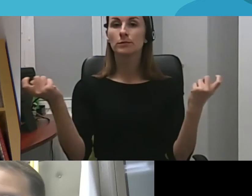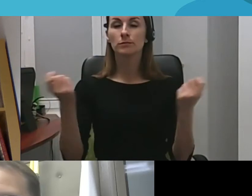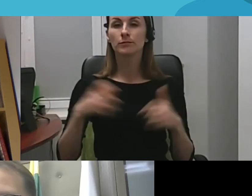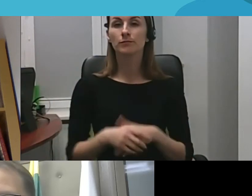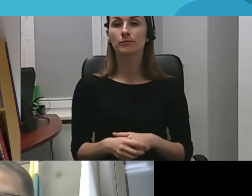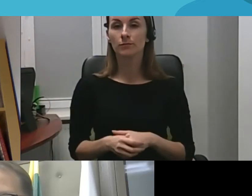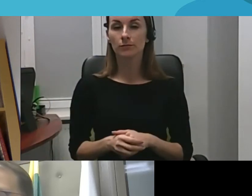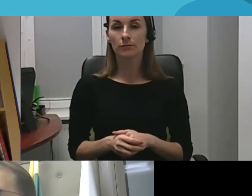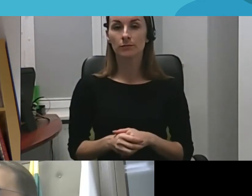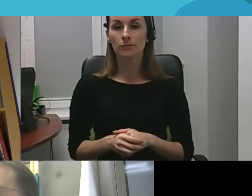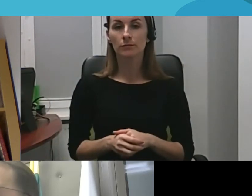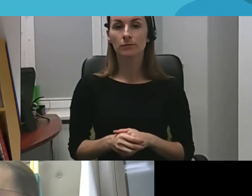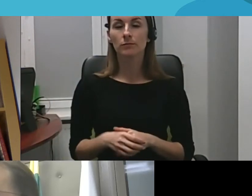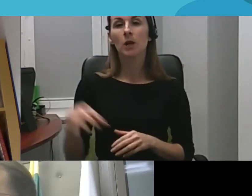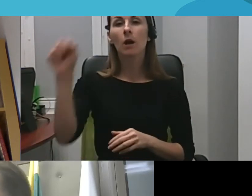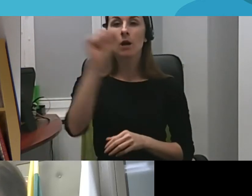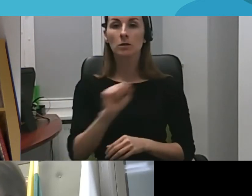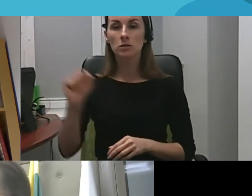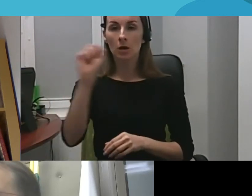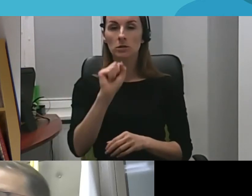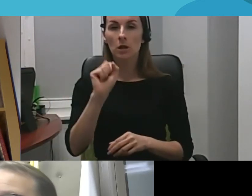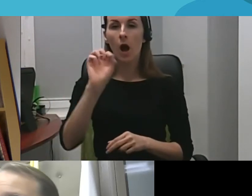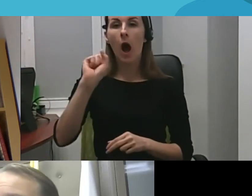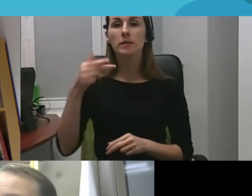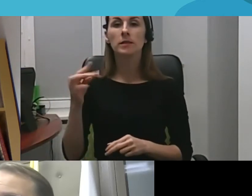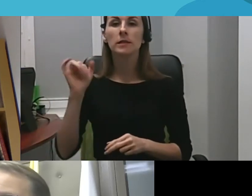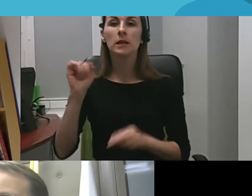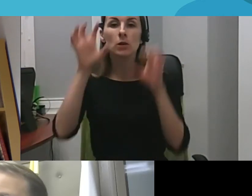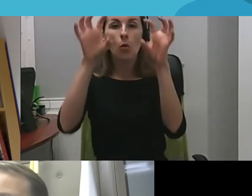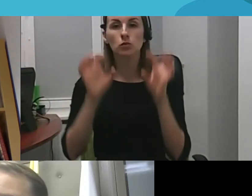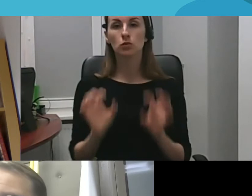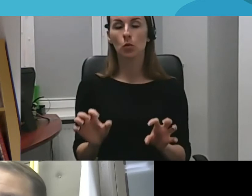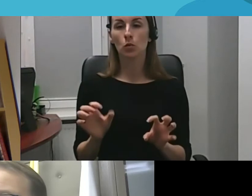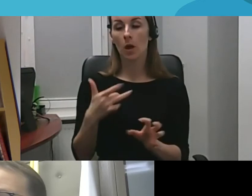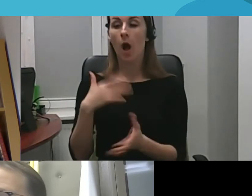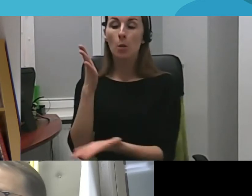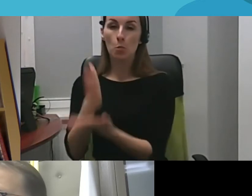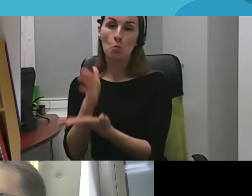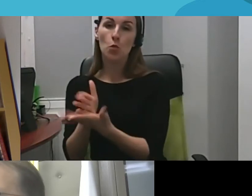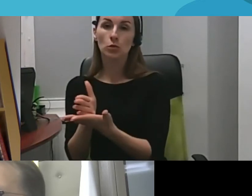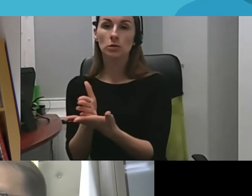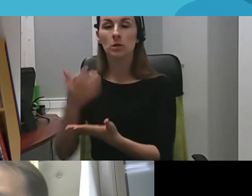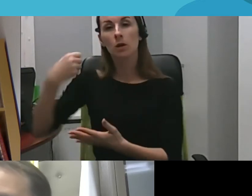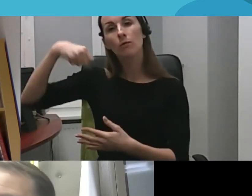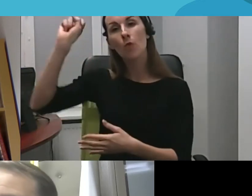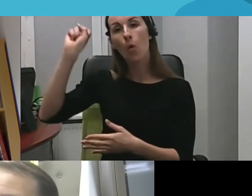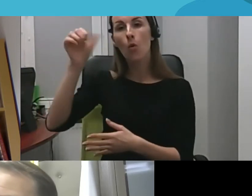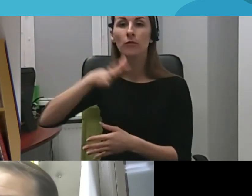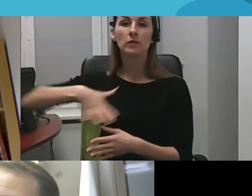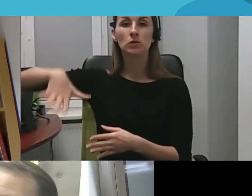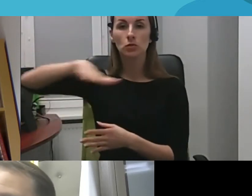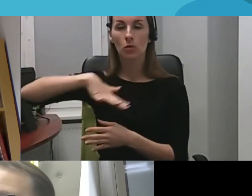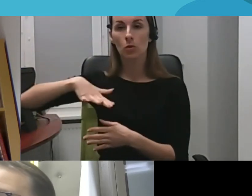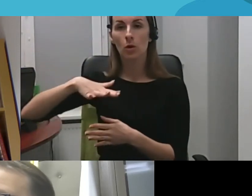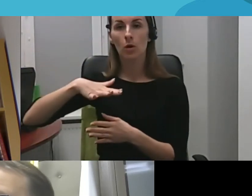very clear, and it is only logical that the Coordination Council, which actually pursues the only